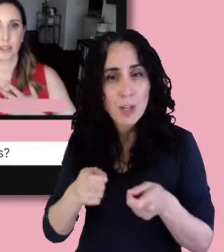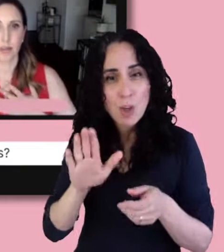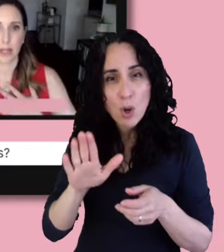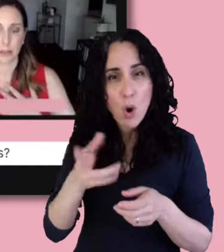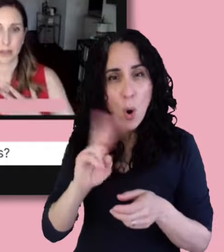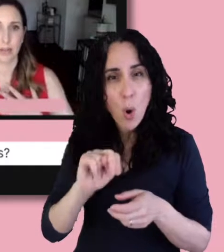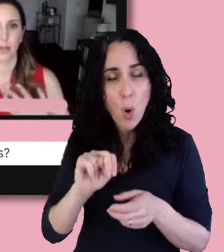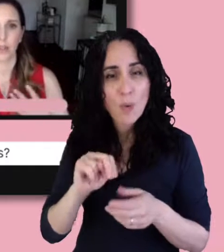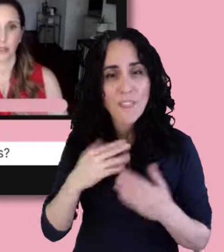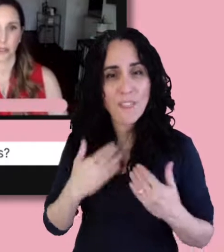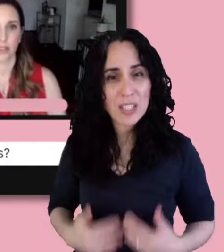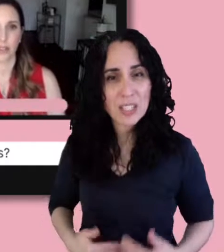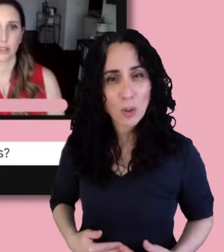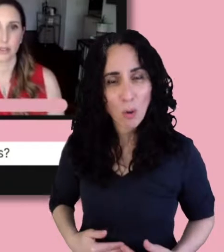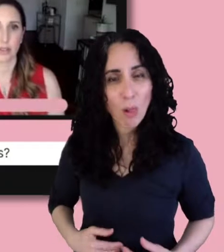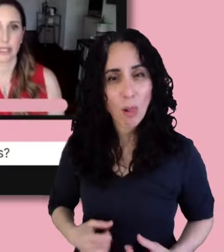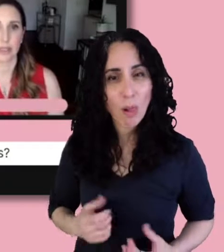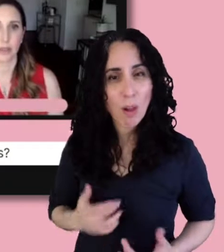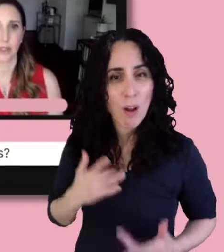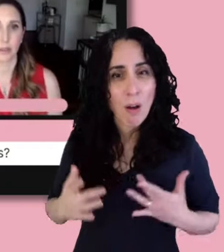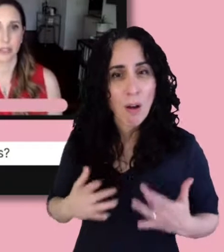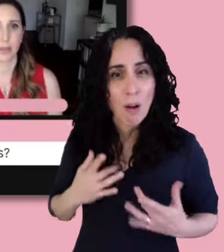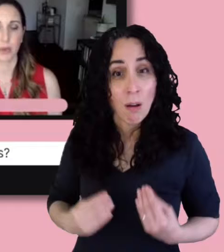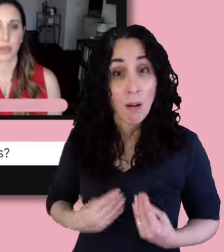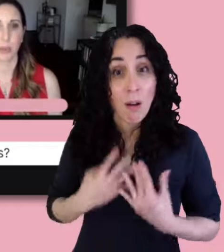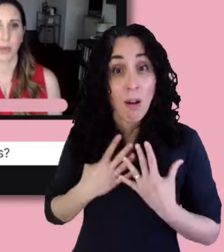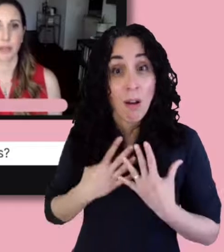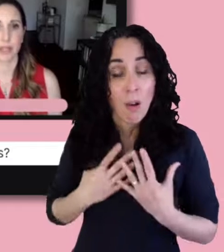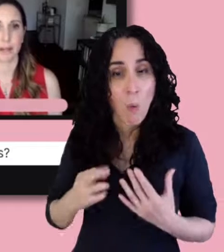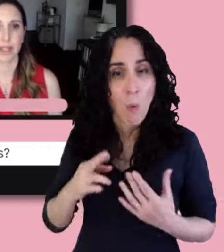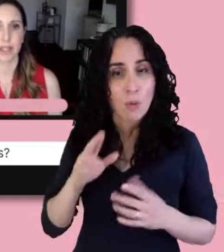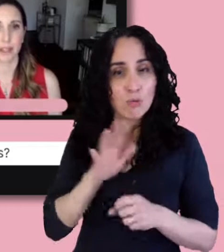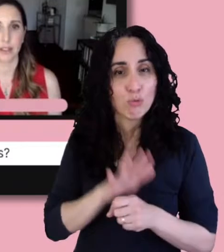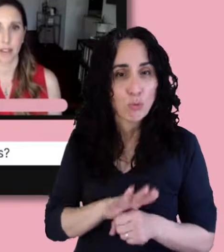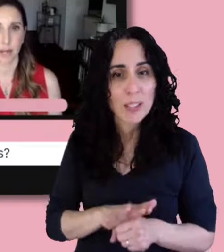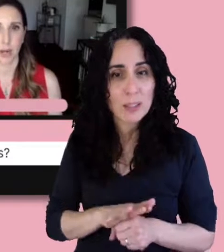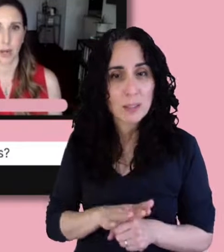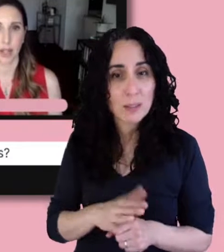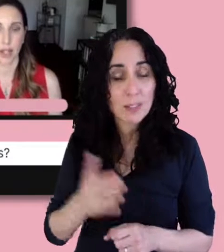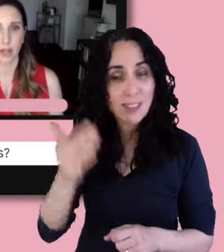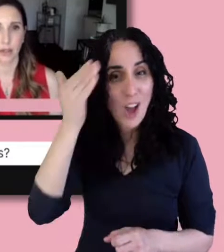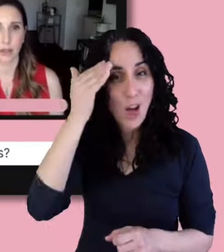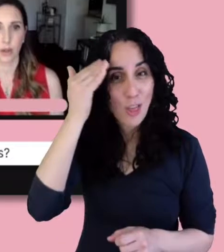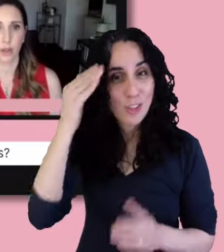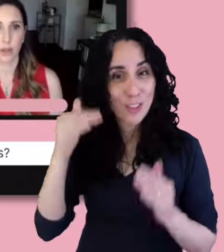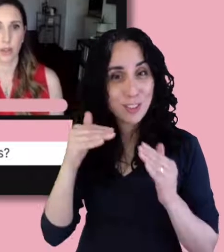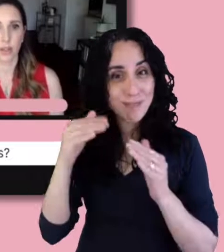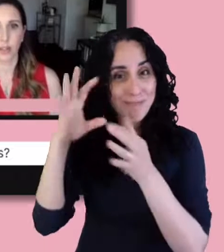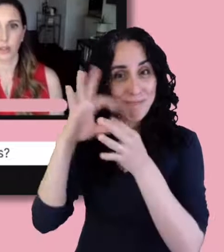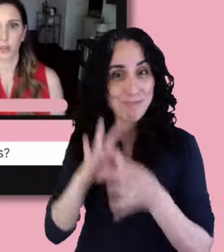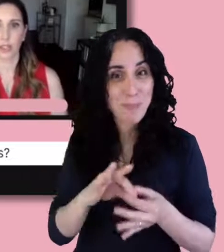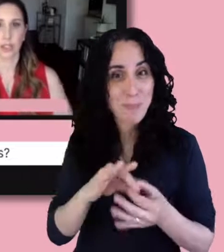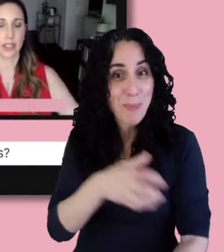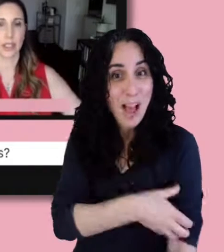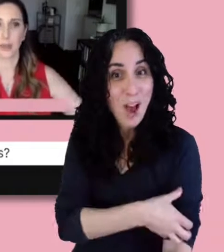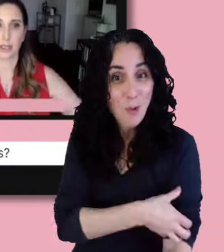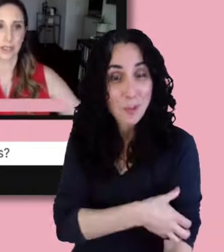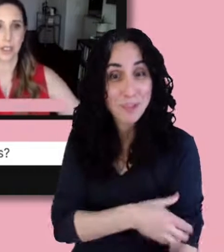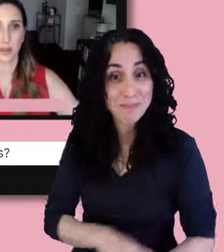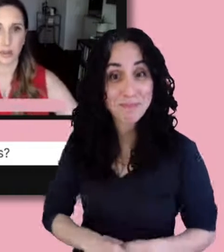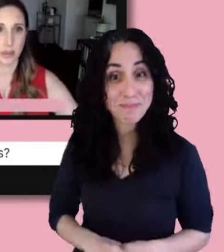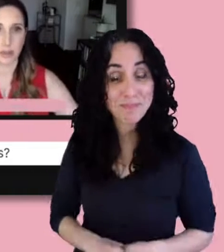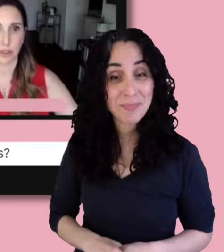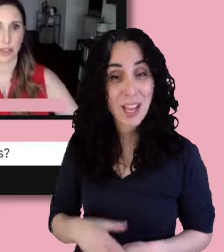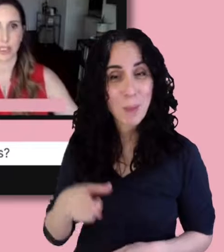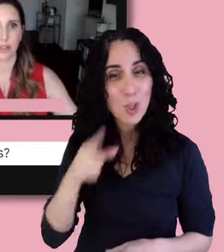physical arousal or stressors is going to be the most important thing, right? Knowledge is power. So, I'm just going to